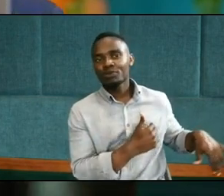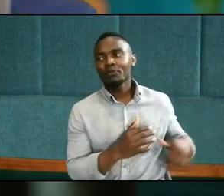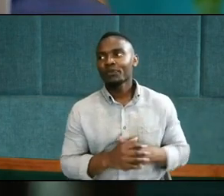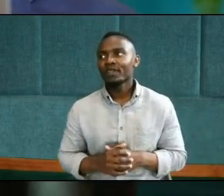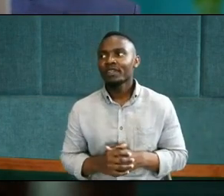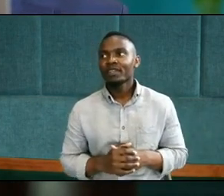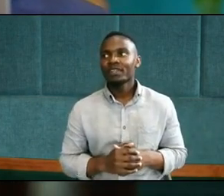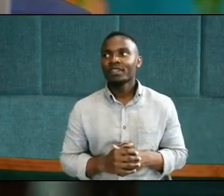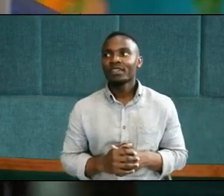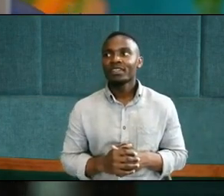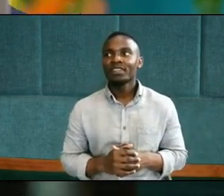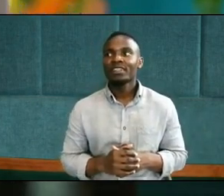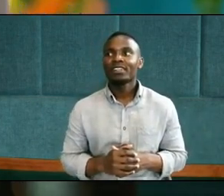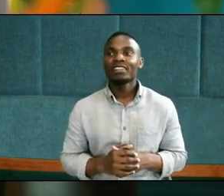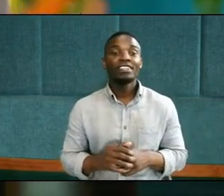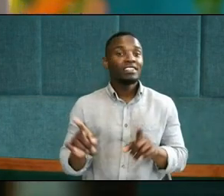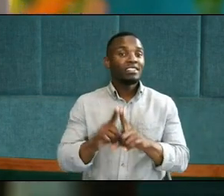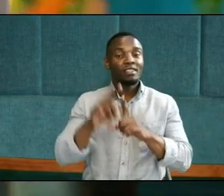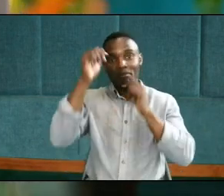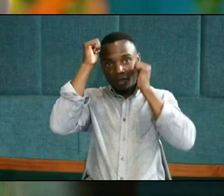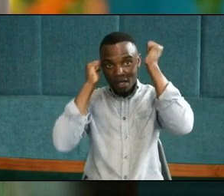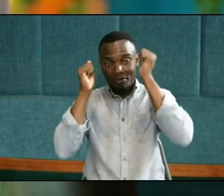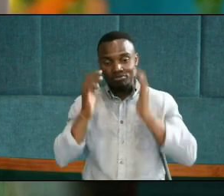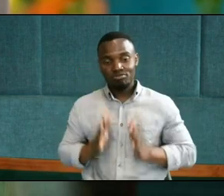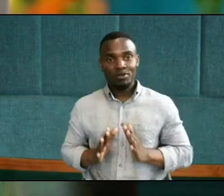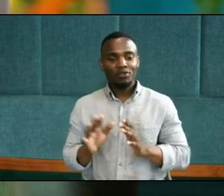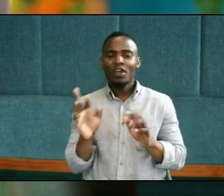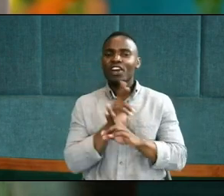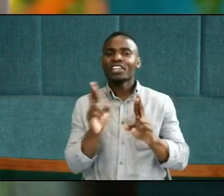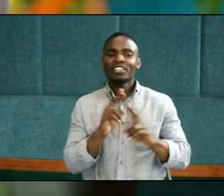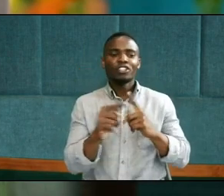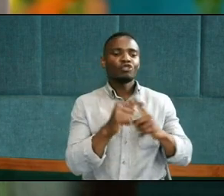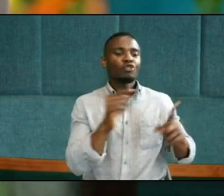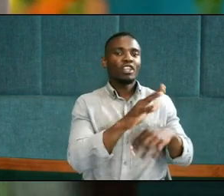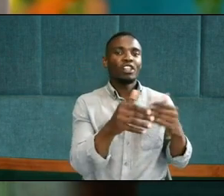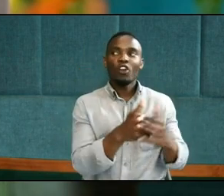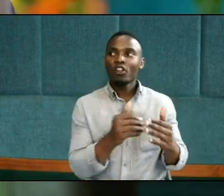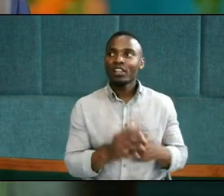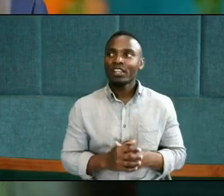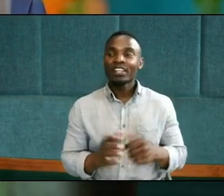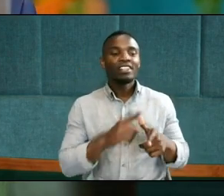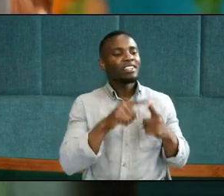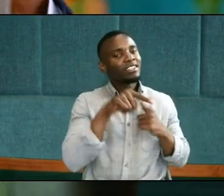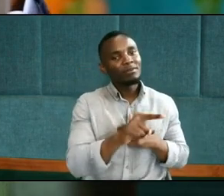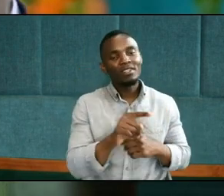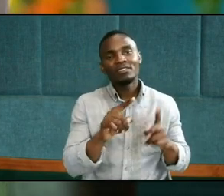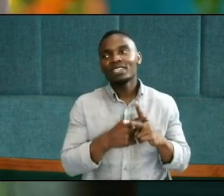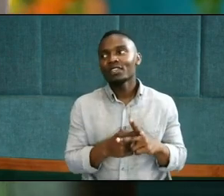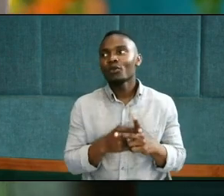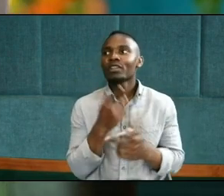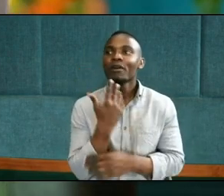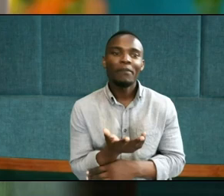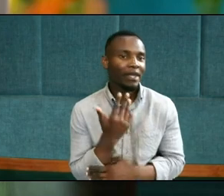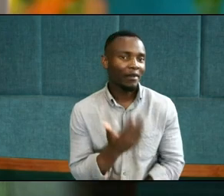so, Arioko was there, ready to kill all of them. And then they were there saying, you see, when they saw that death